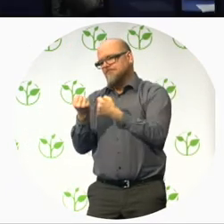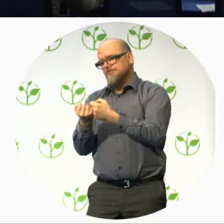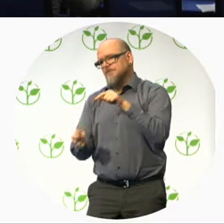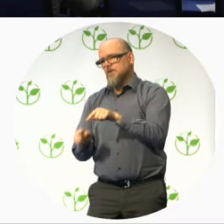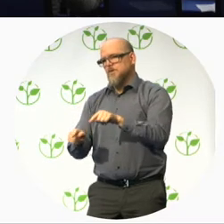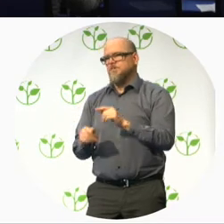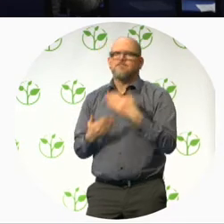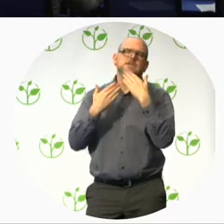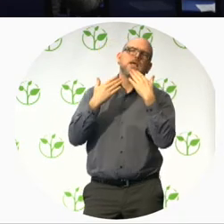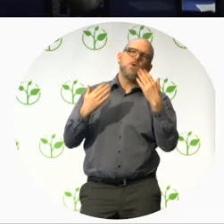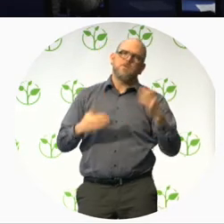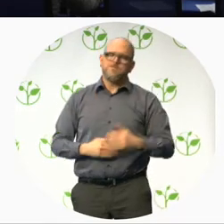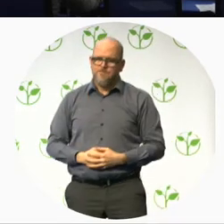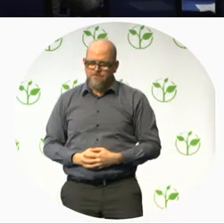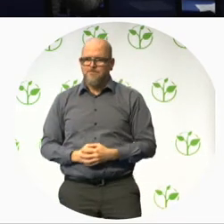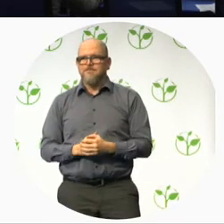Thank you so much.